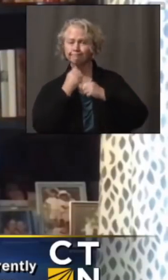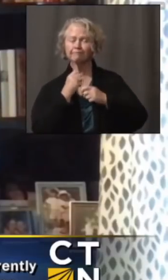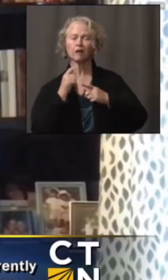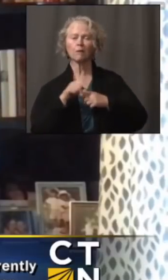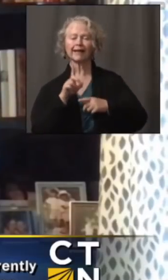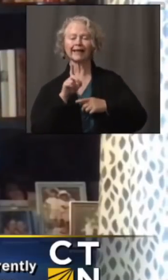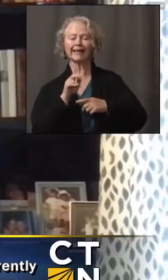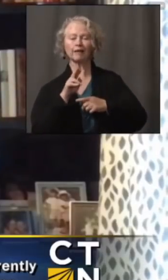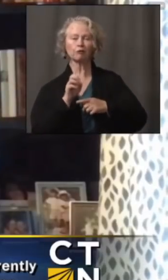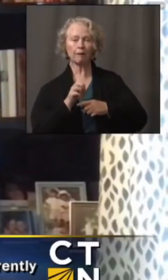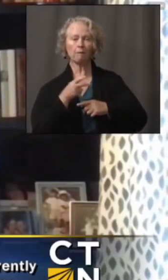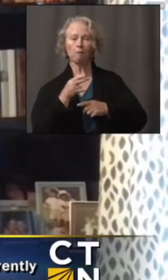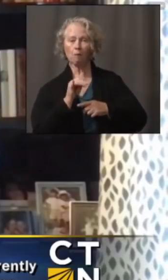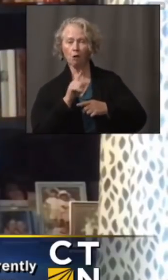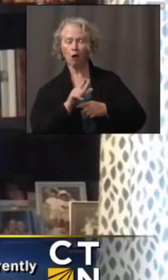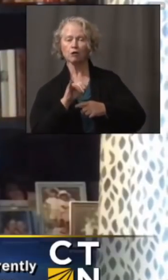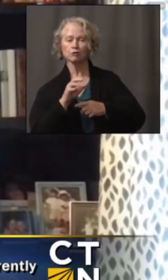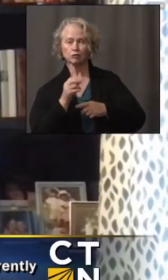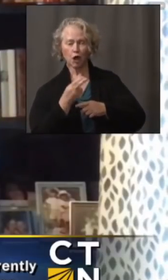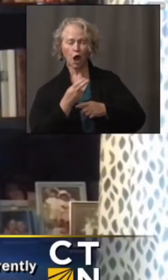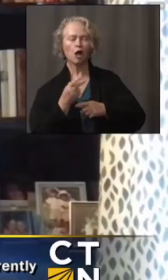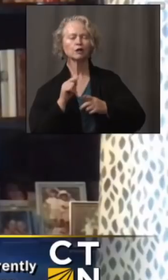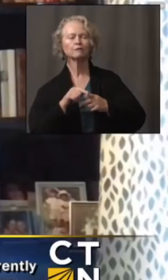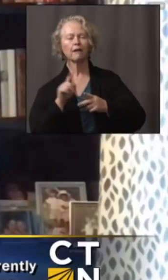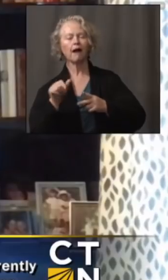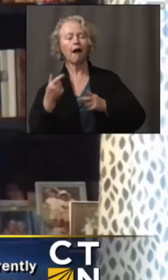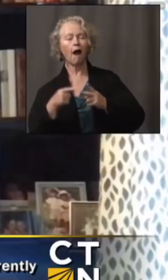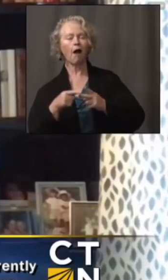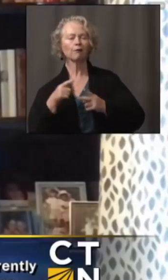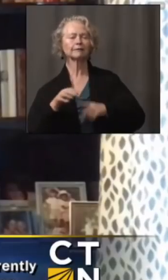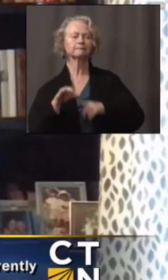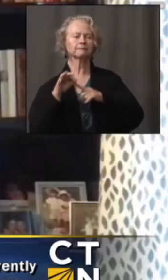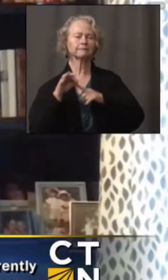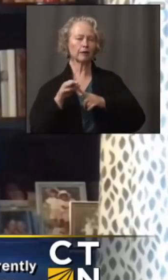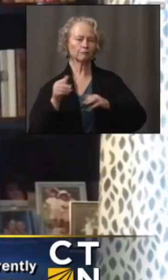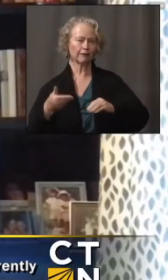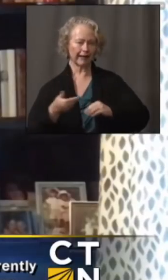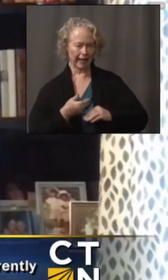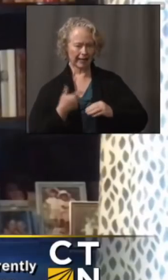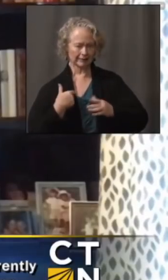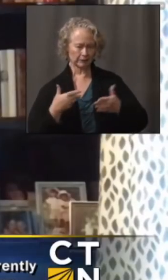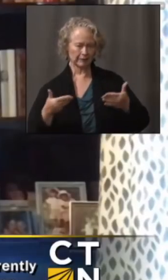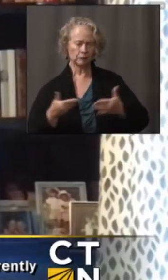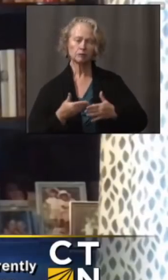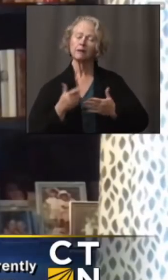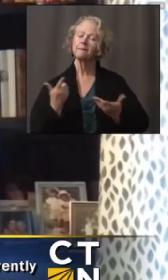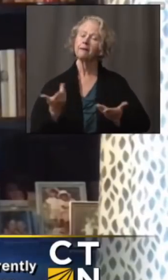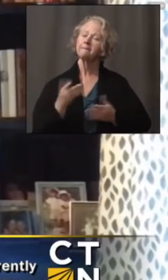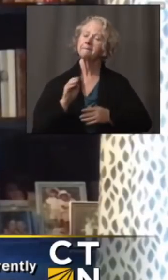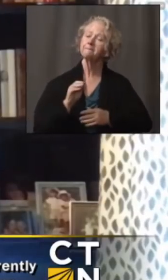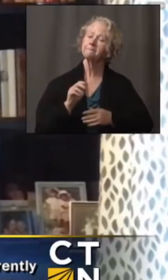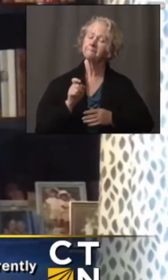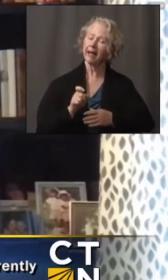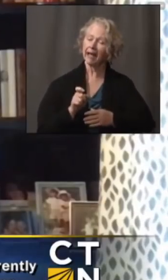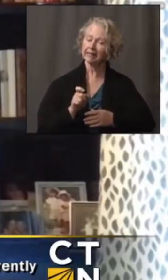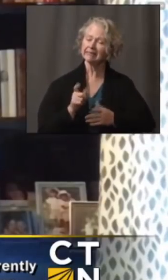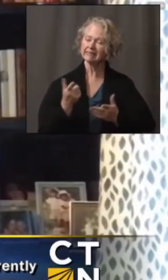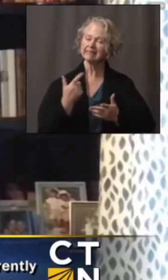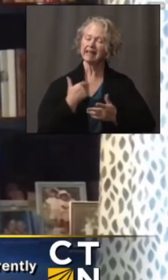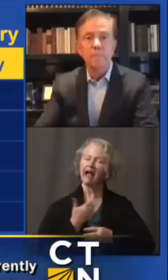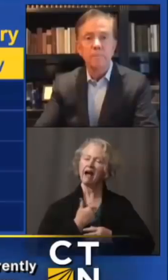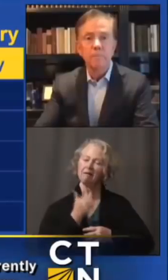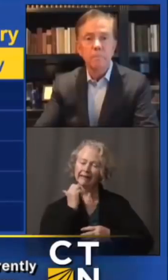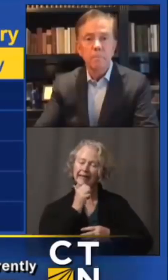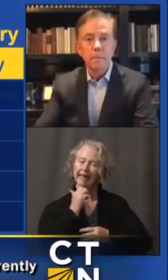guest I'll have an opportunity to introduce you to in just a minute. But first, Max, let's do the COVID Daily